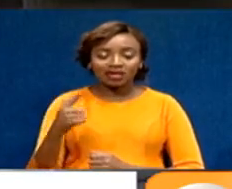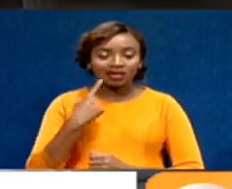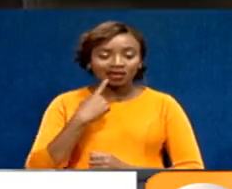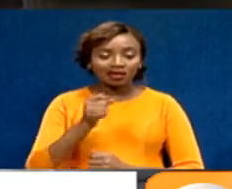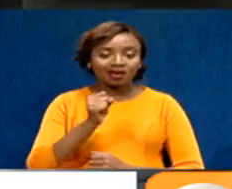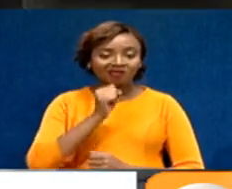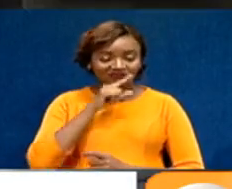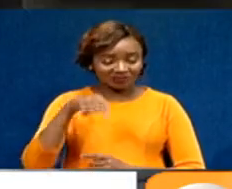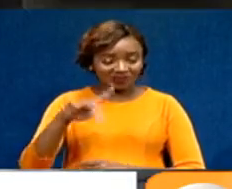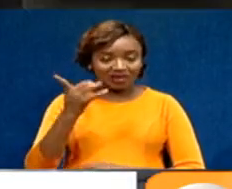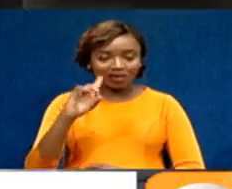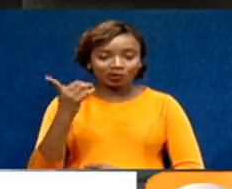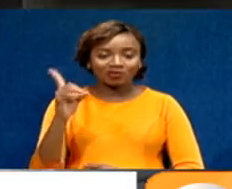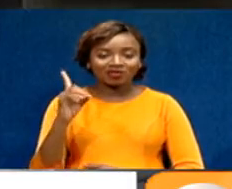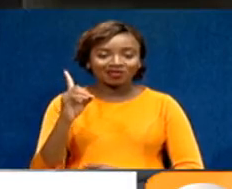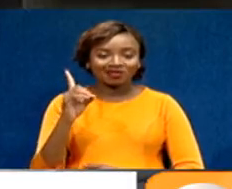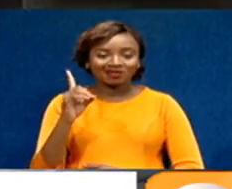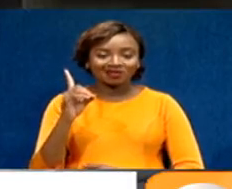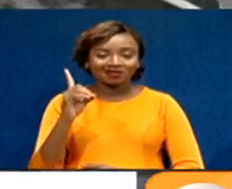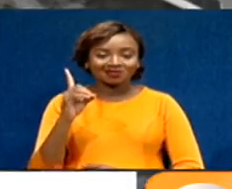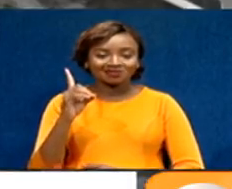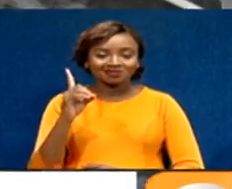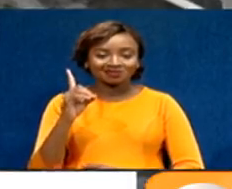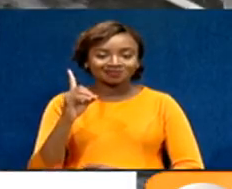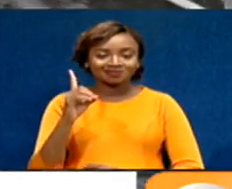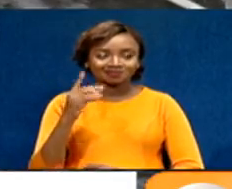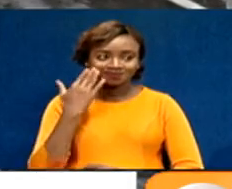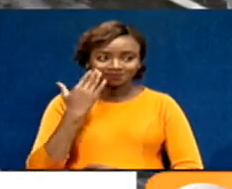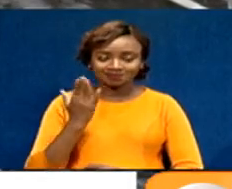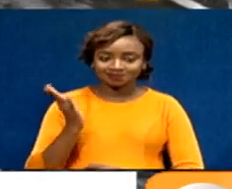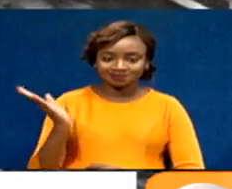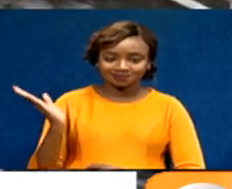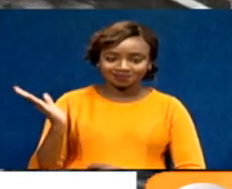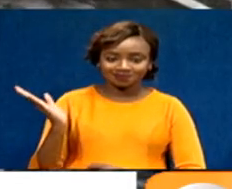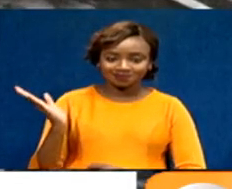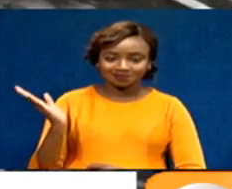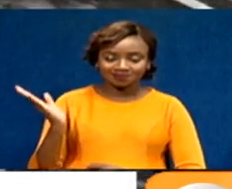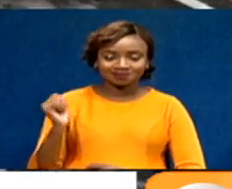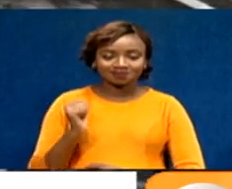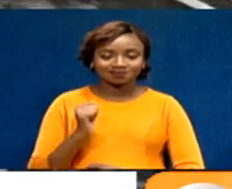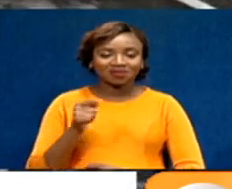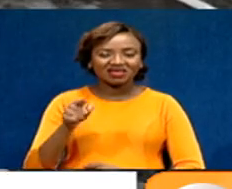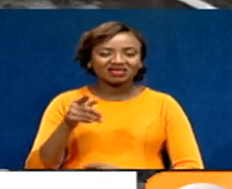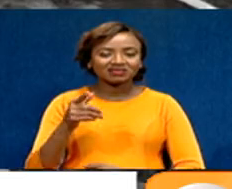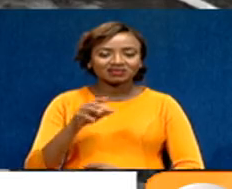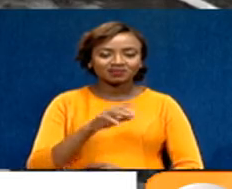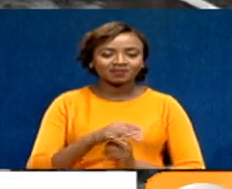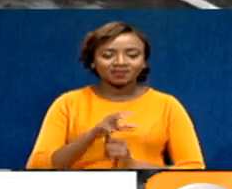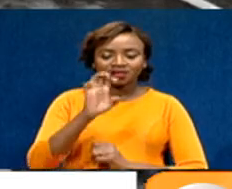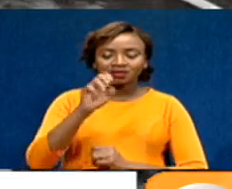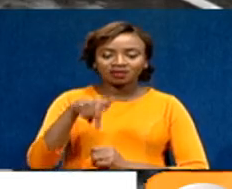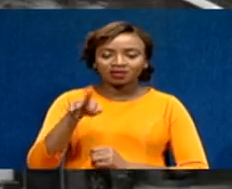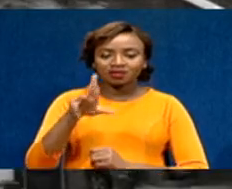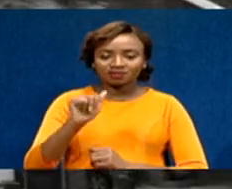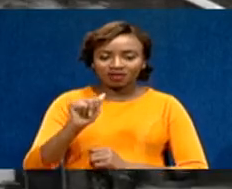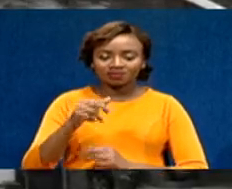in Nairobi retailing at 150 shillings and 12 cents in the latest price review by the Energy Regulatory